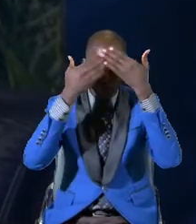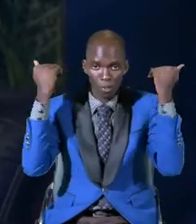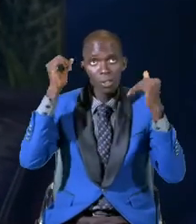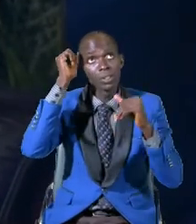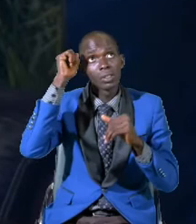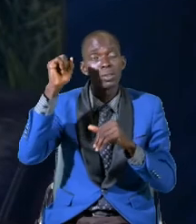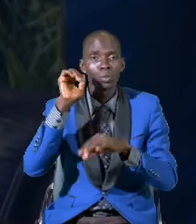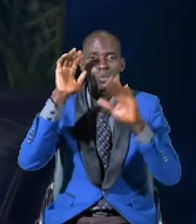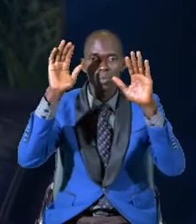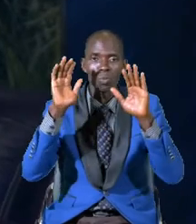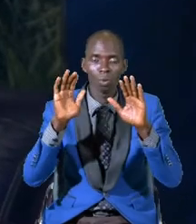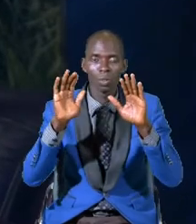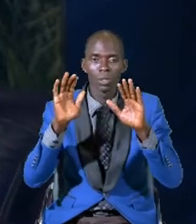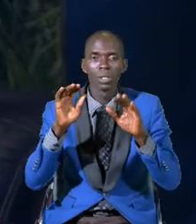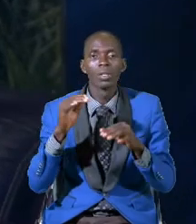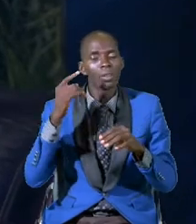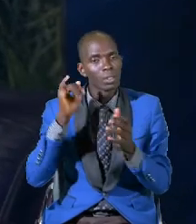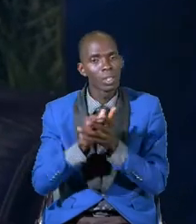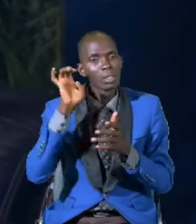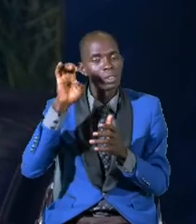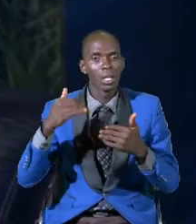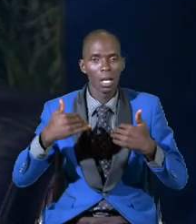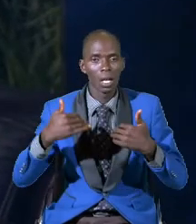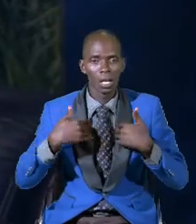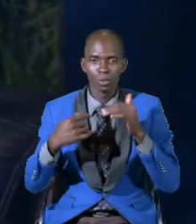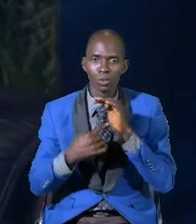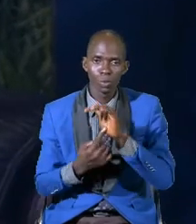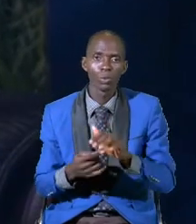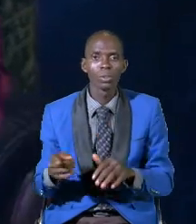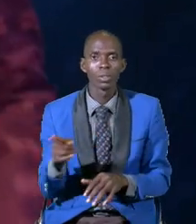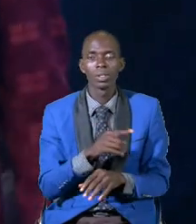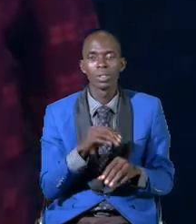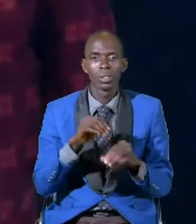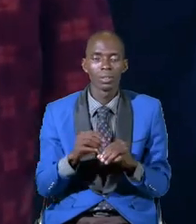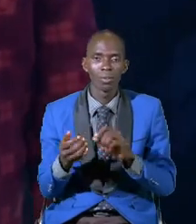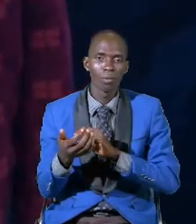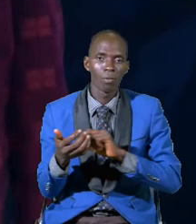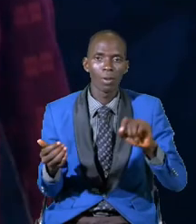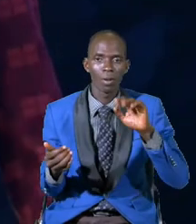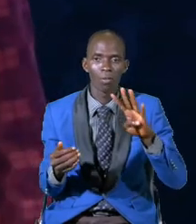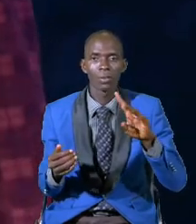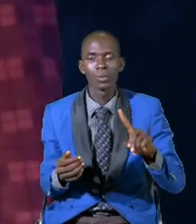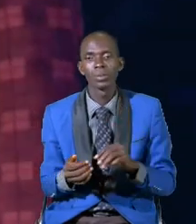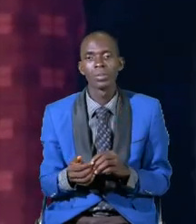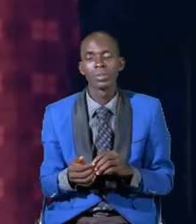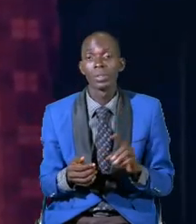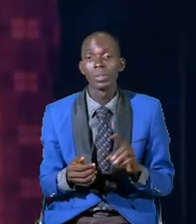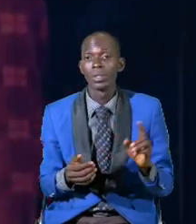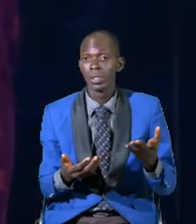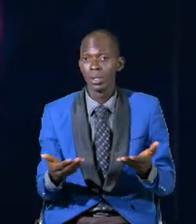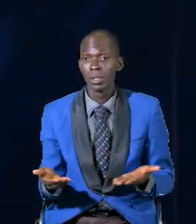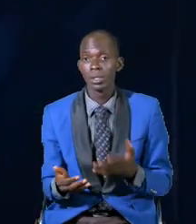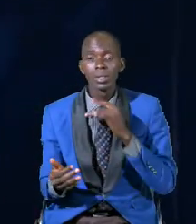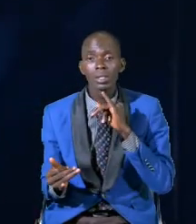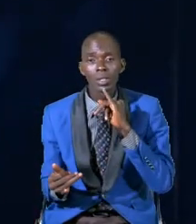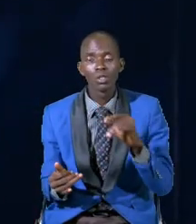wonders that he has showed them. Look at verse 41. Here is where